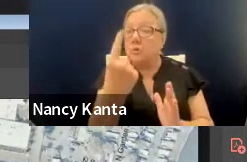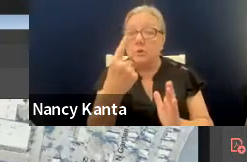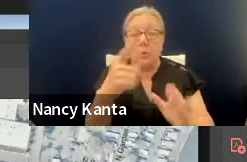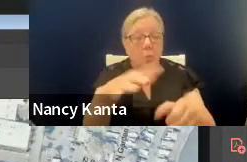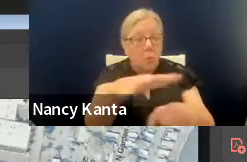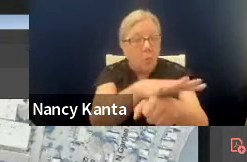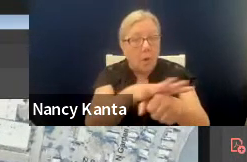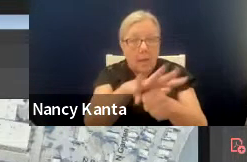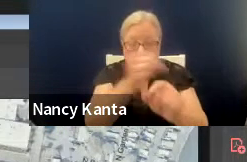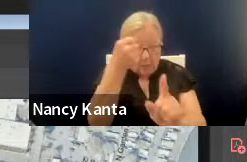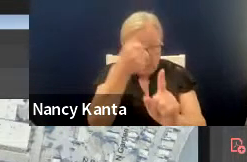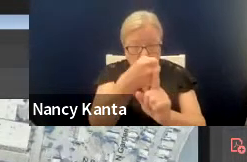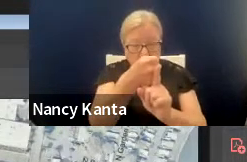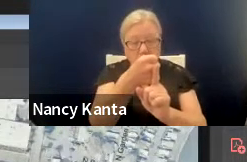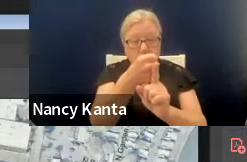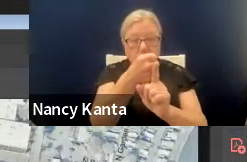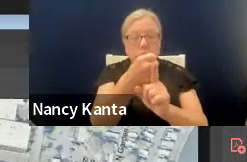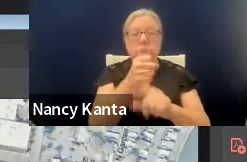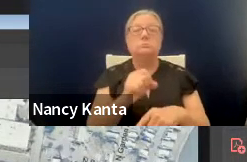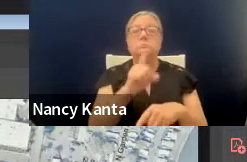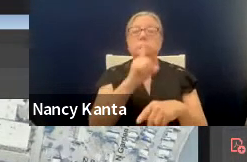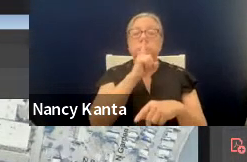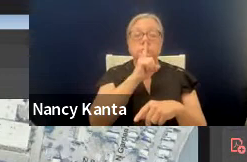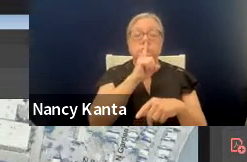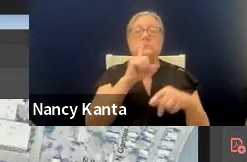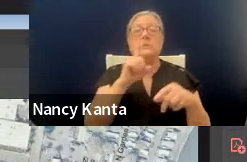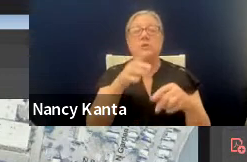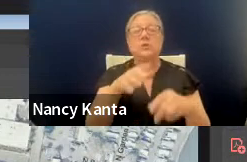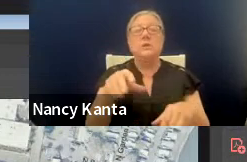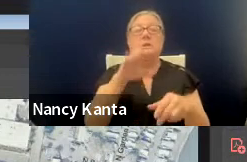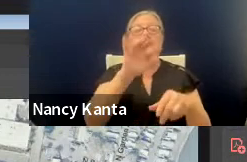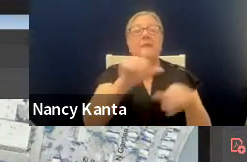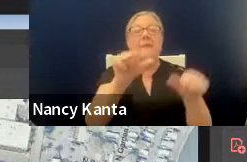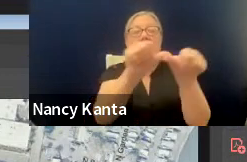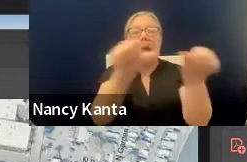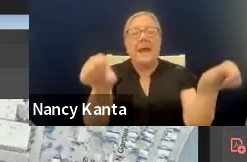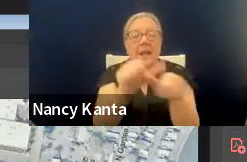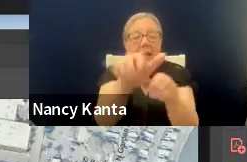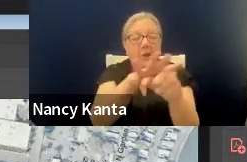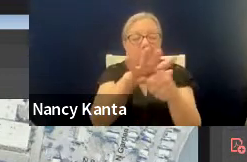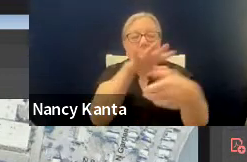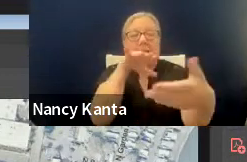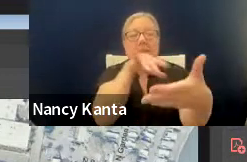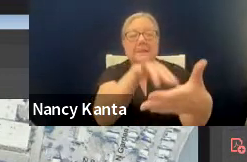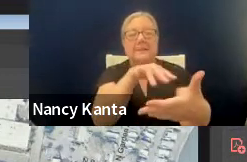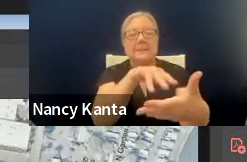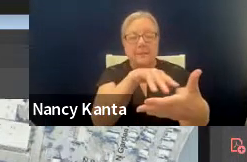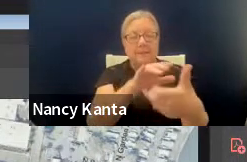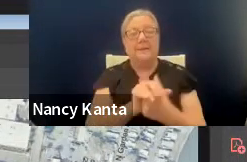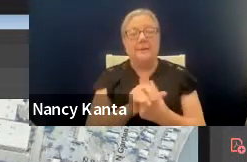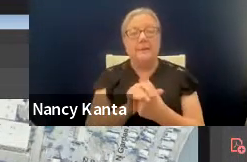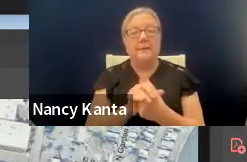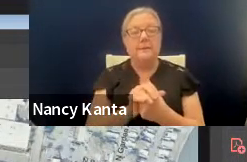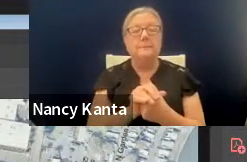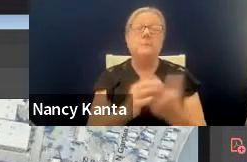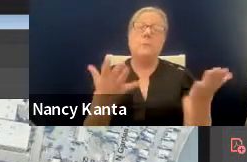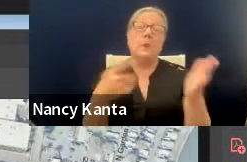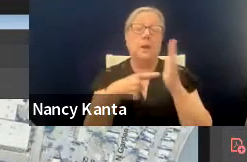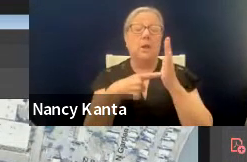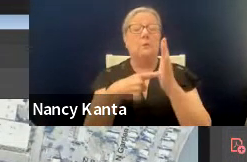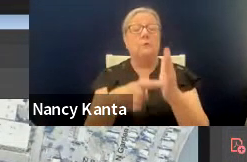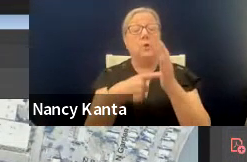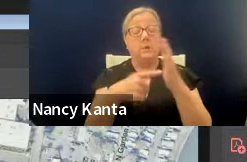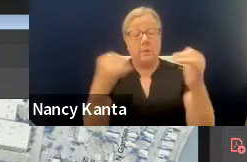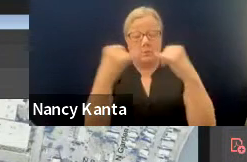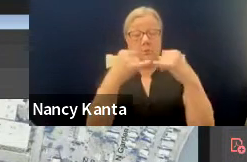being impacted. It is an area being studied. So some of those areas might say, for instance, the